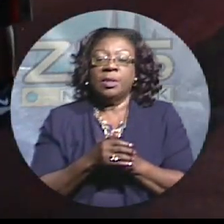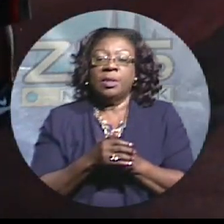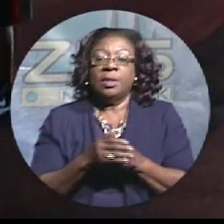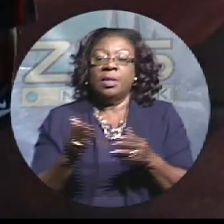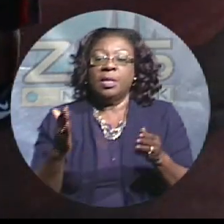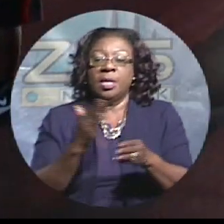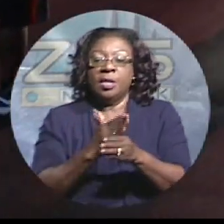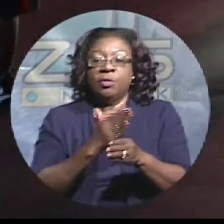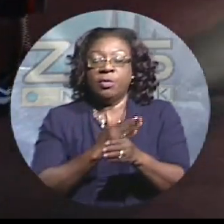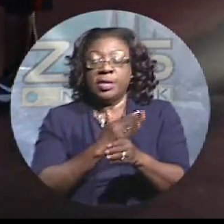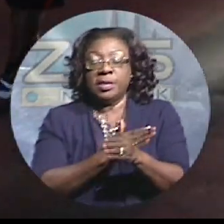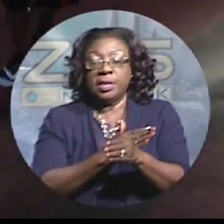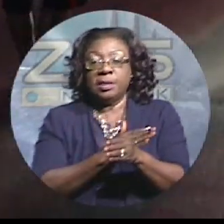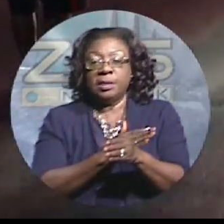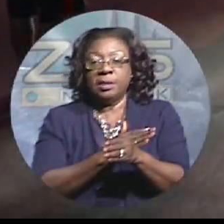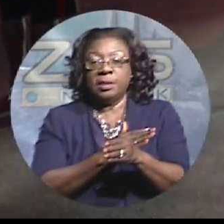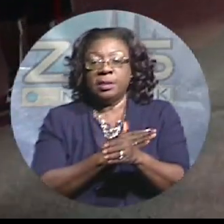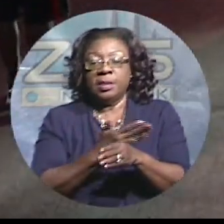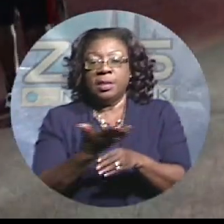increasing